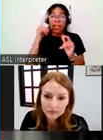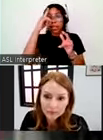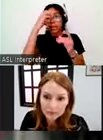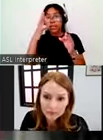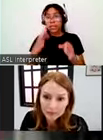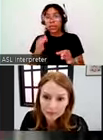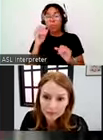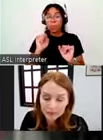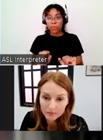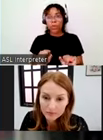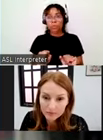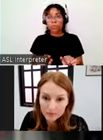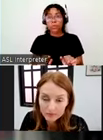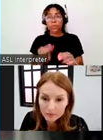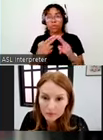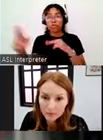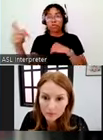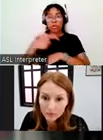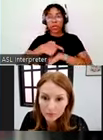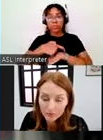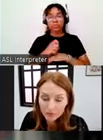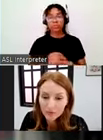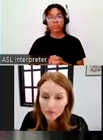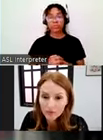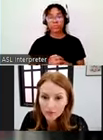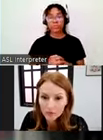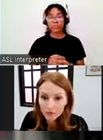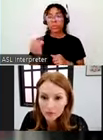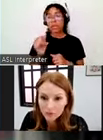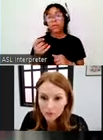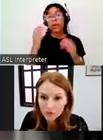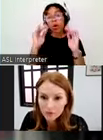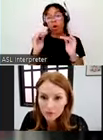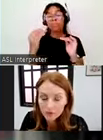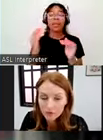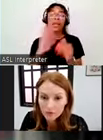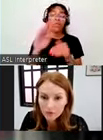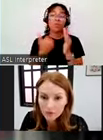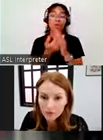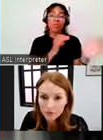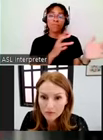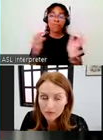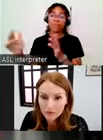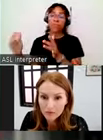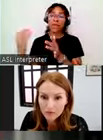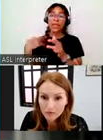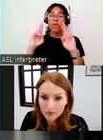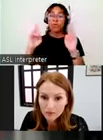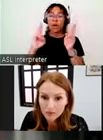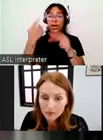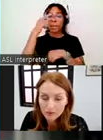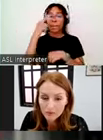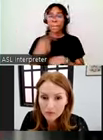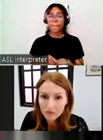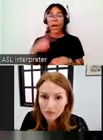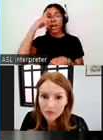the renewable energy assessments that we're doing, and these data sets will be ready before 2023 or December 2023. So that can